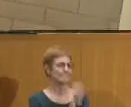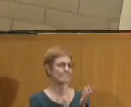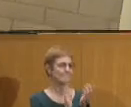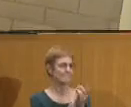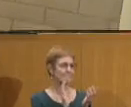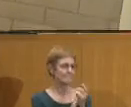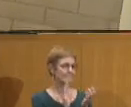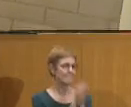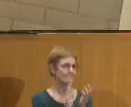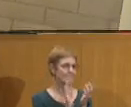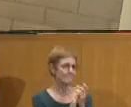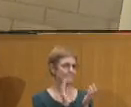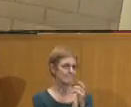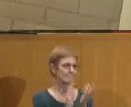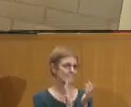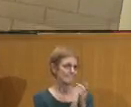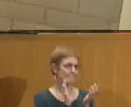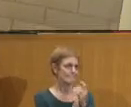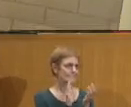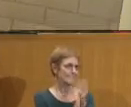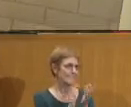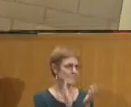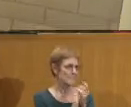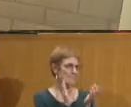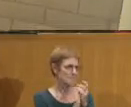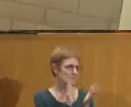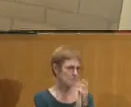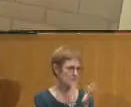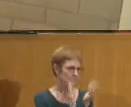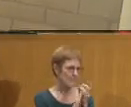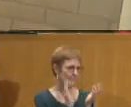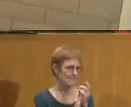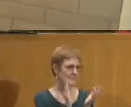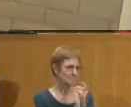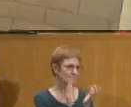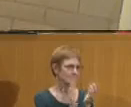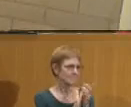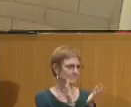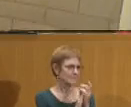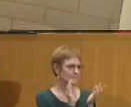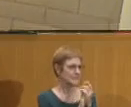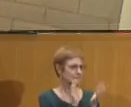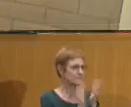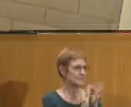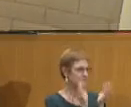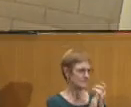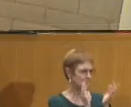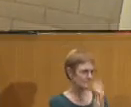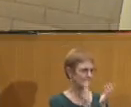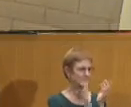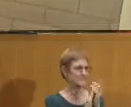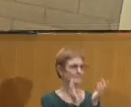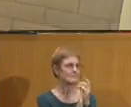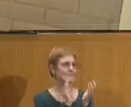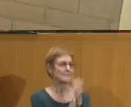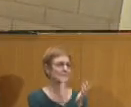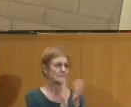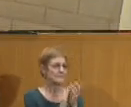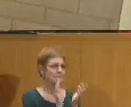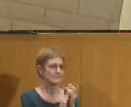help with small business innovation, small business development, and incubation. Gateway Station, funding, advanced funding for